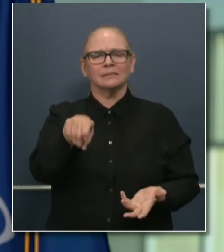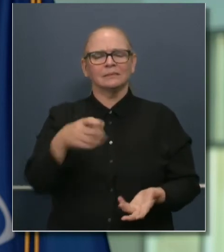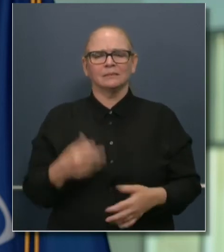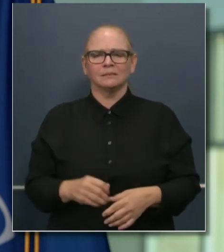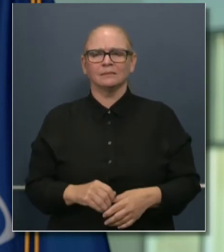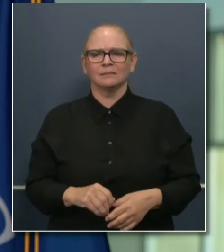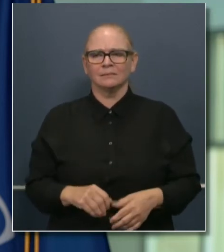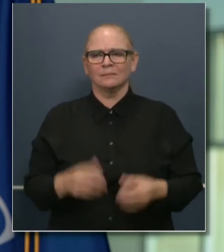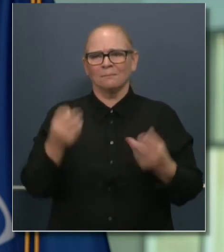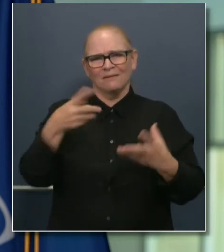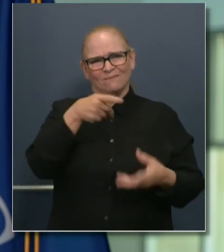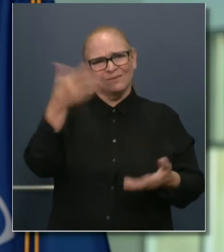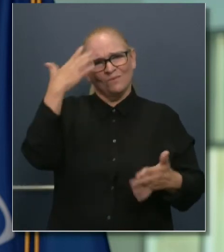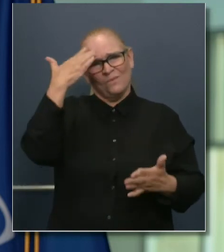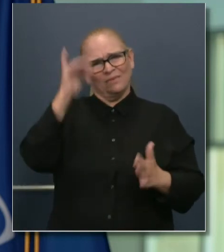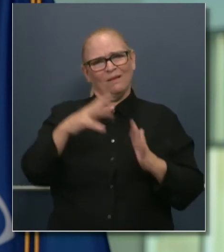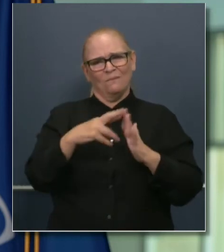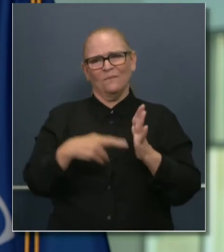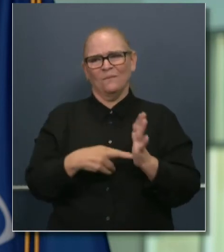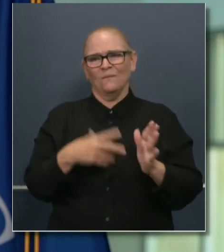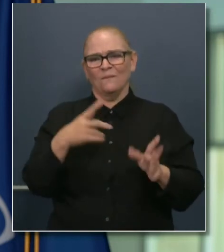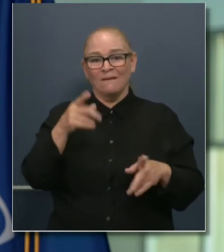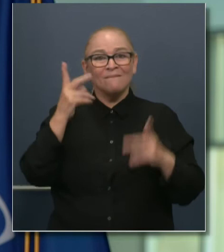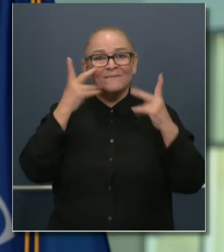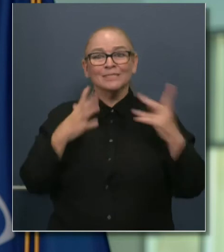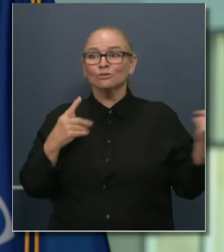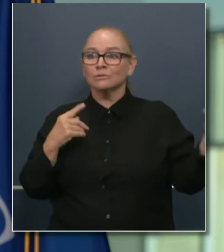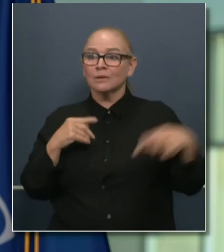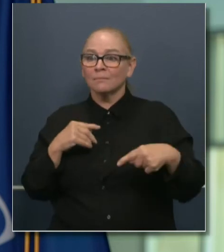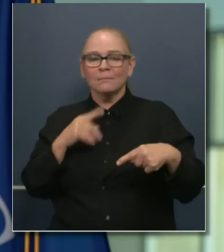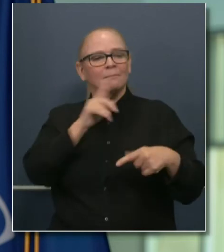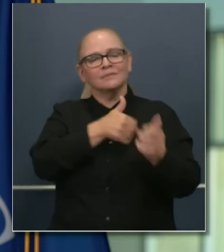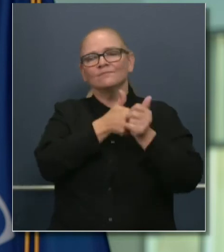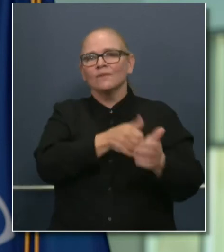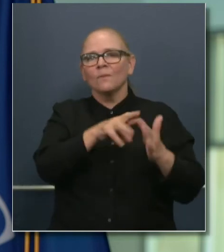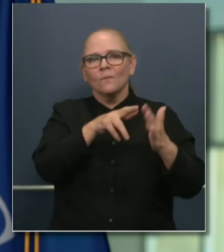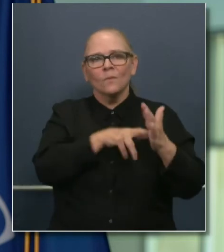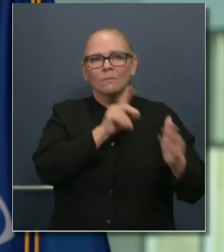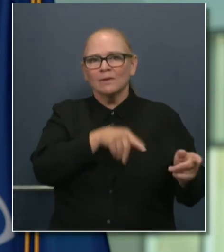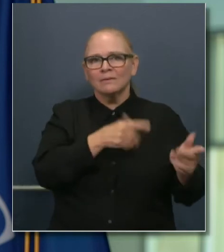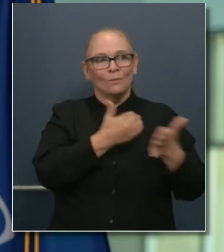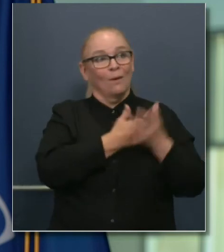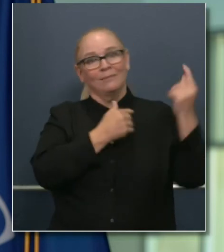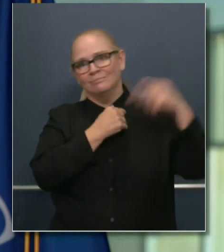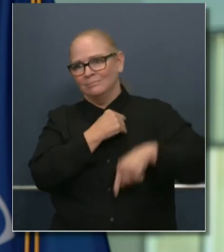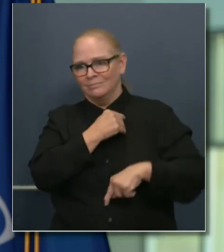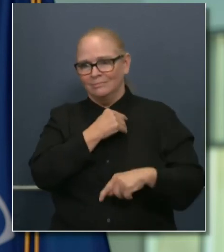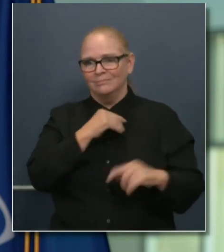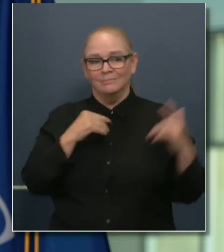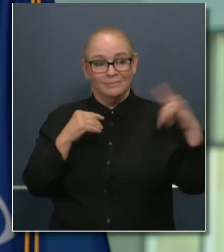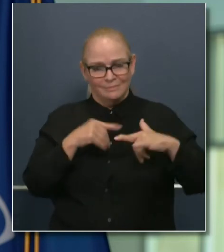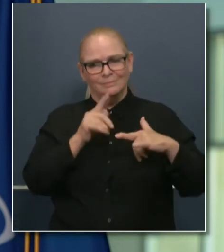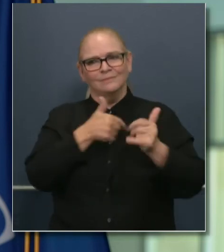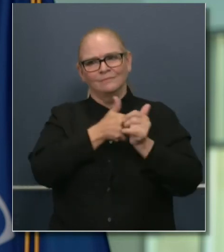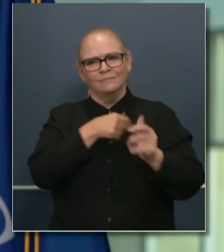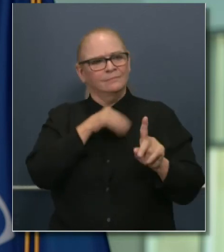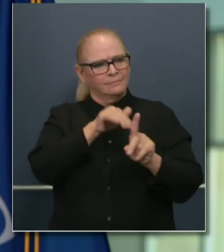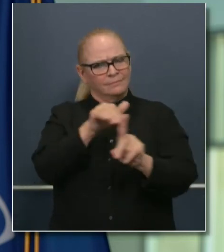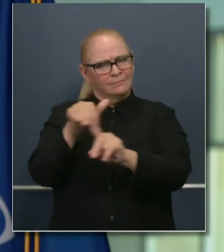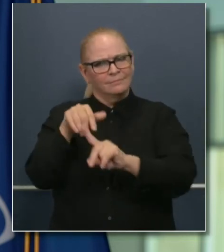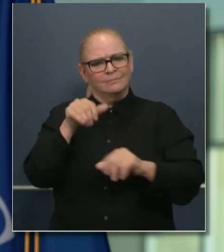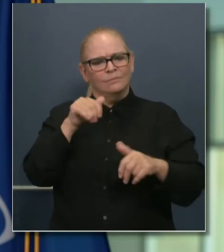you are very familiar with, and that is incumbent upon all of us to exercise that kind of vigilance and promote